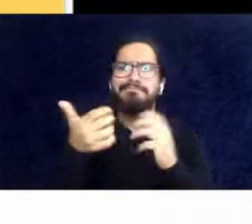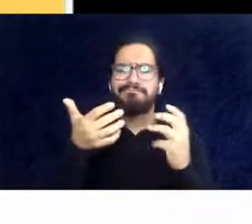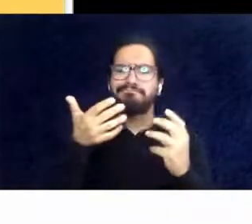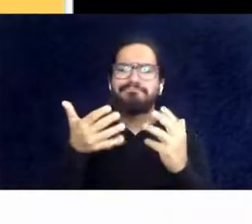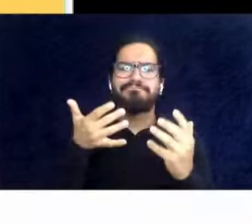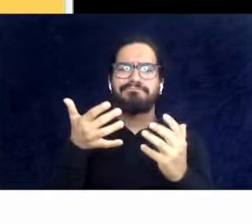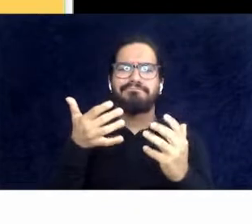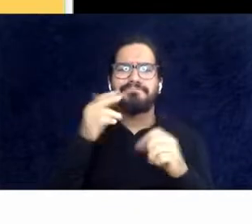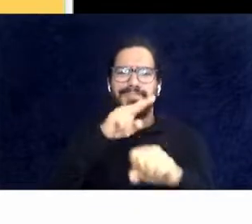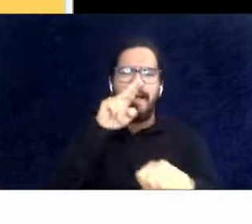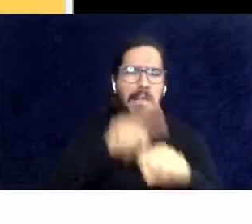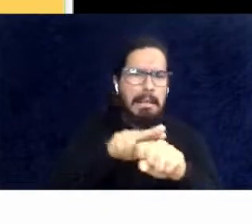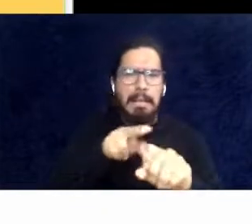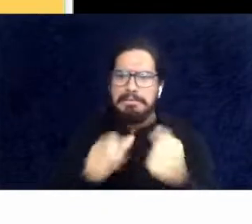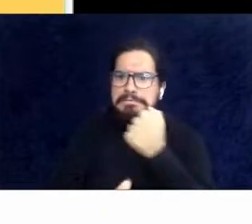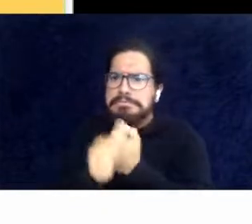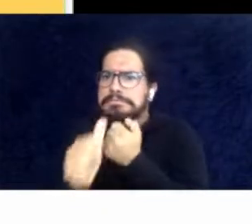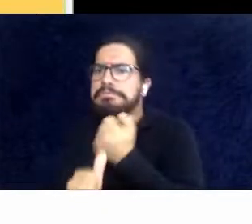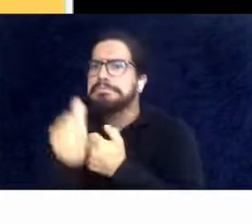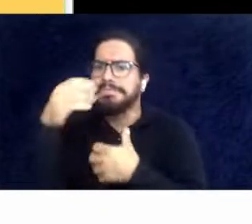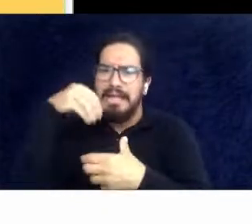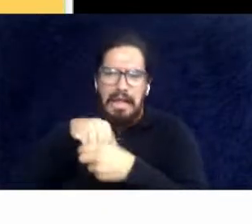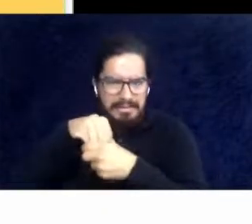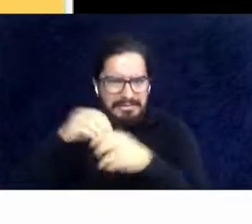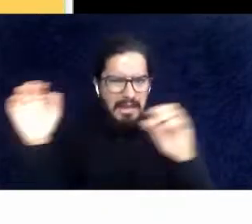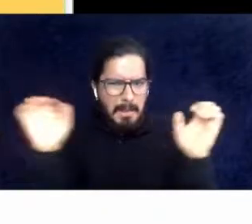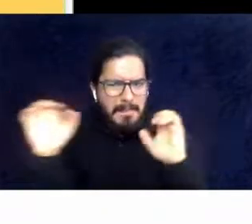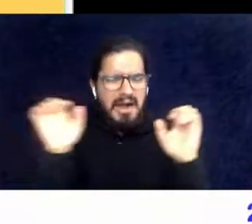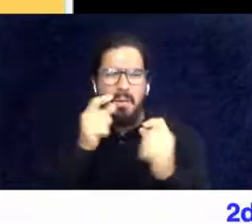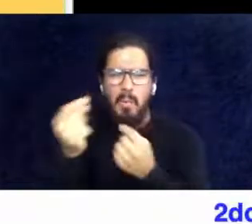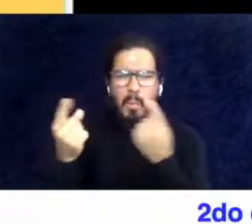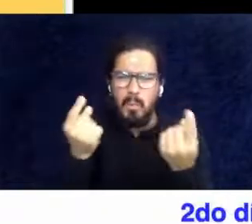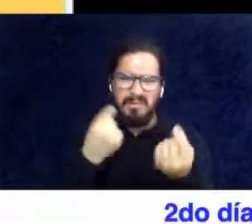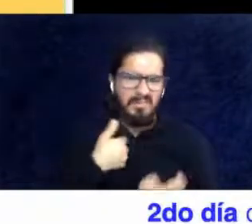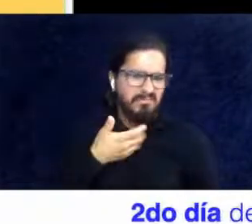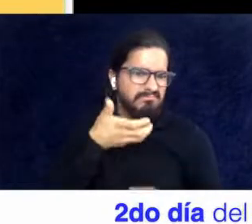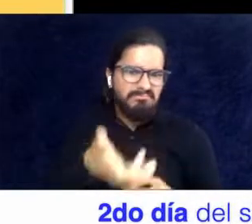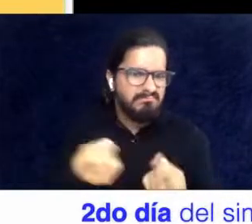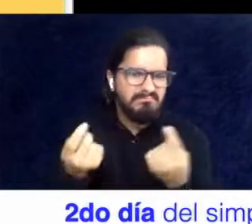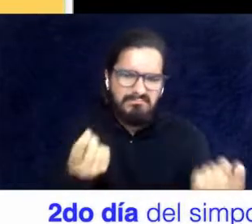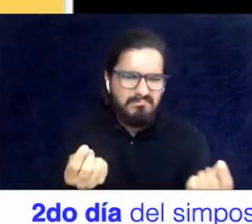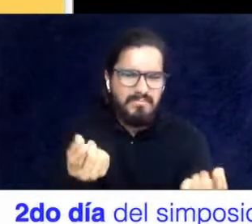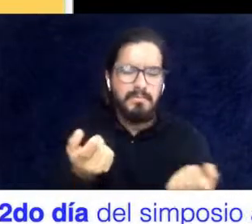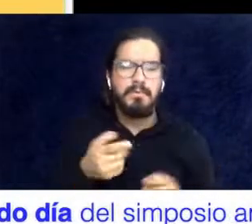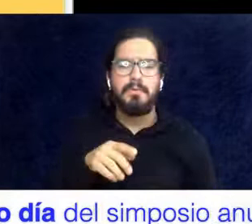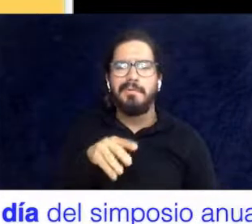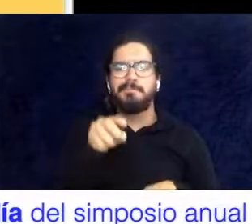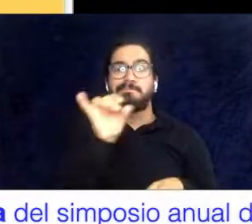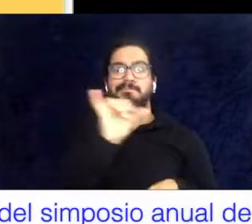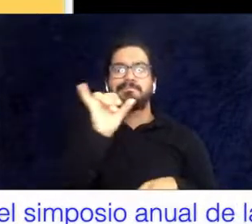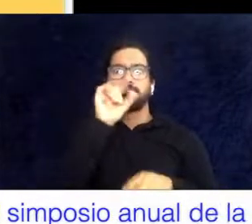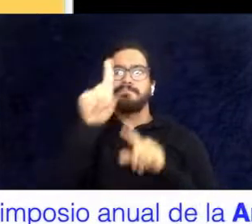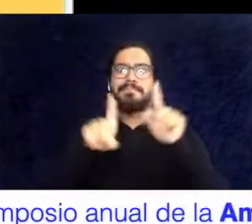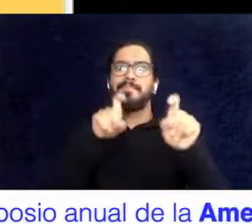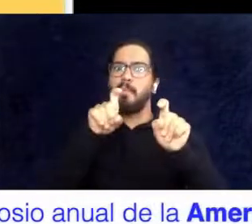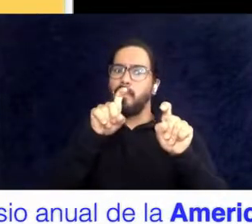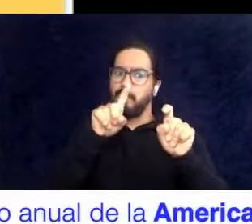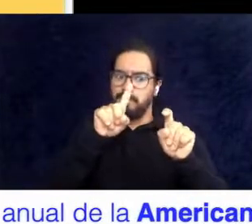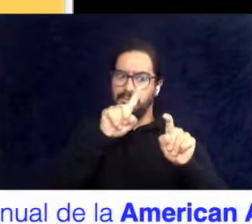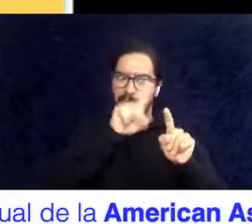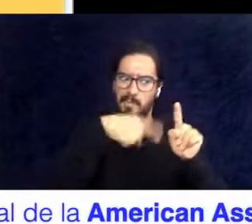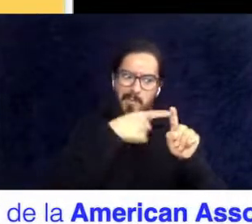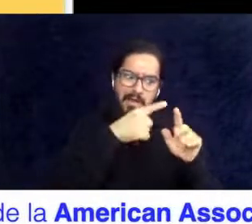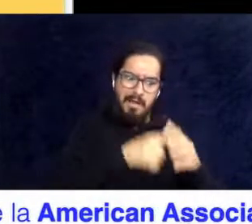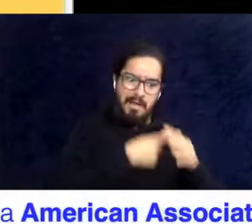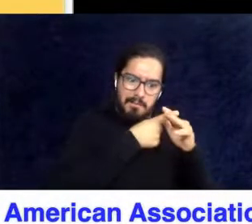or an emergency into a disaster, and also questioning, when do disasters begin and end? What are their true